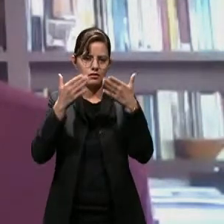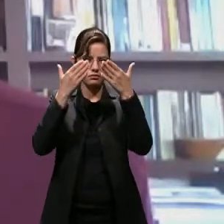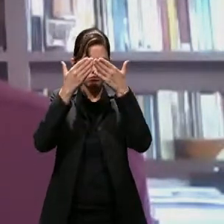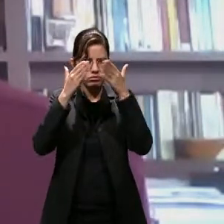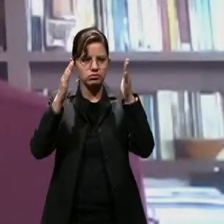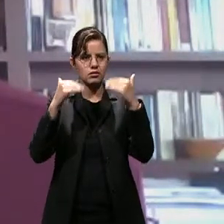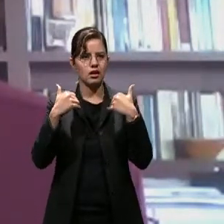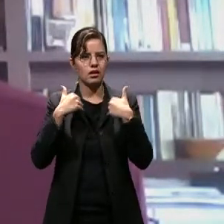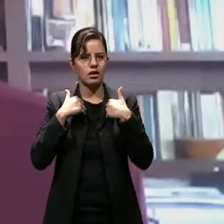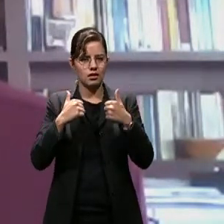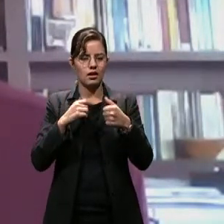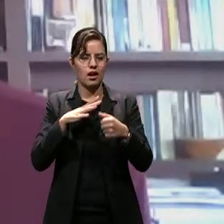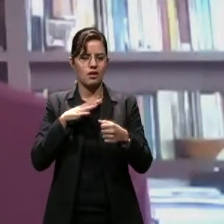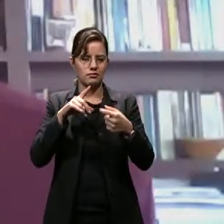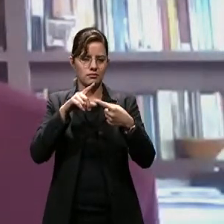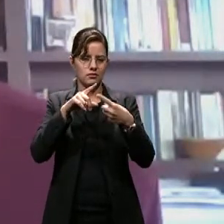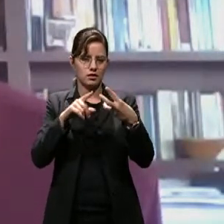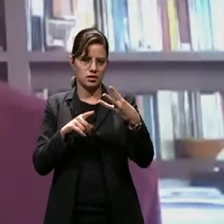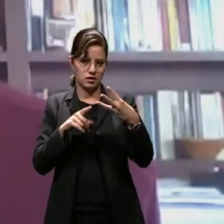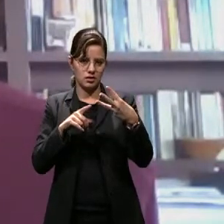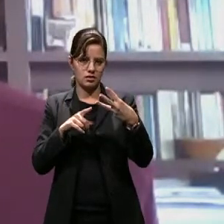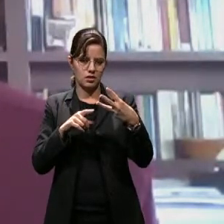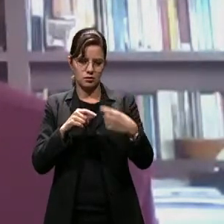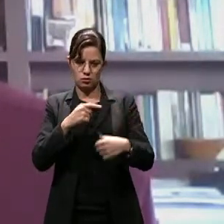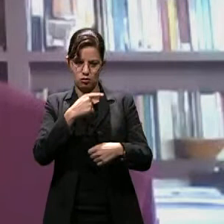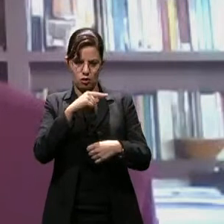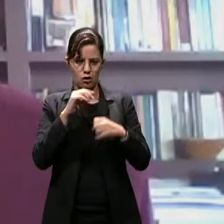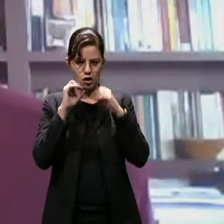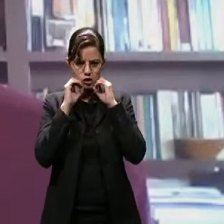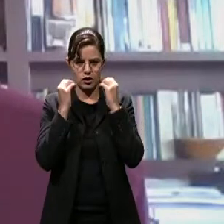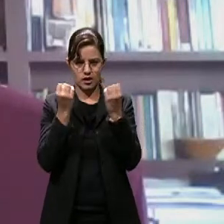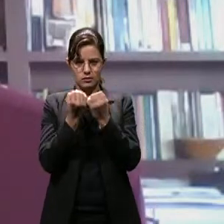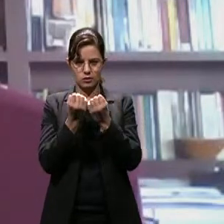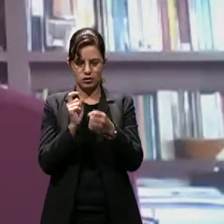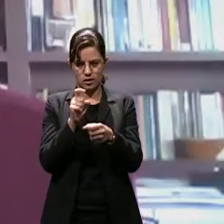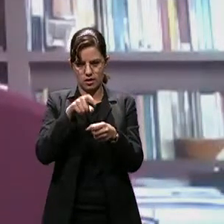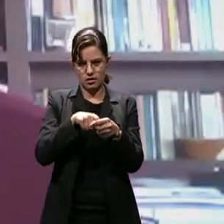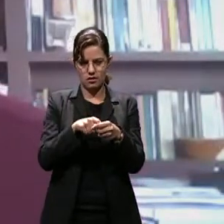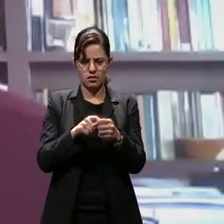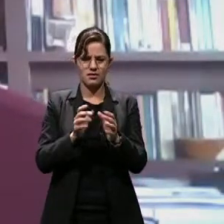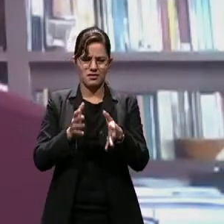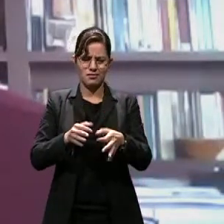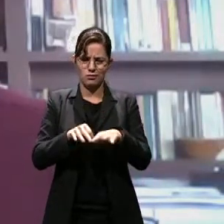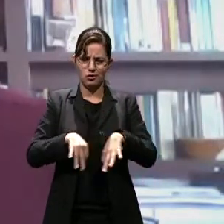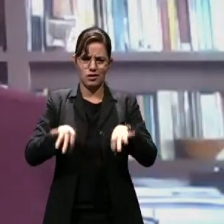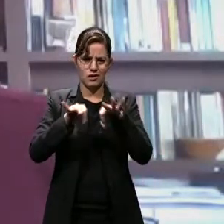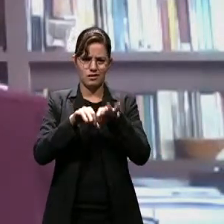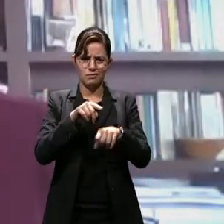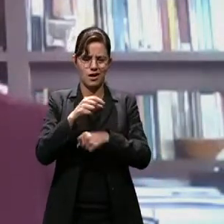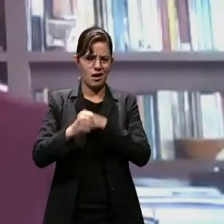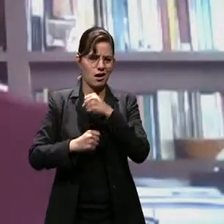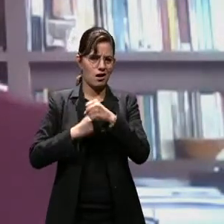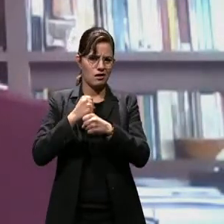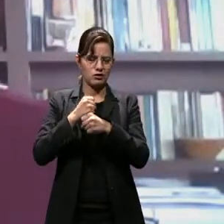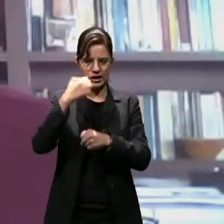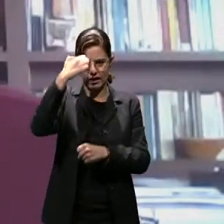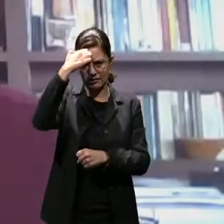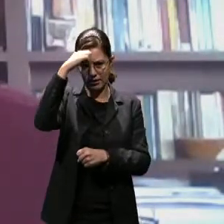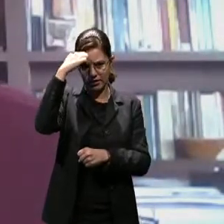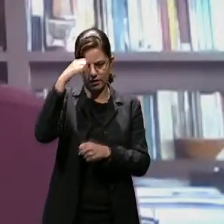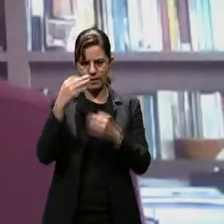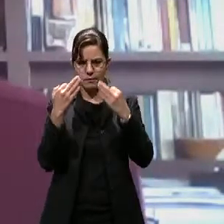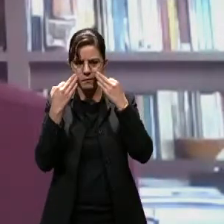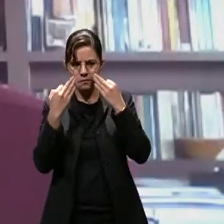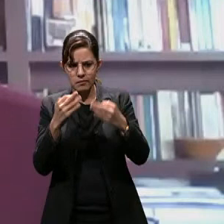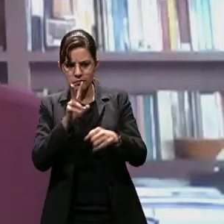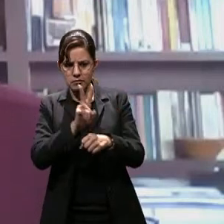and 3 perspectives on behalf of a body that is so important in